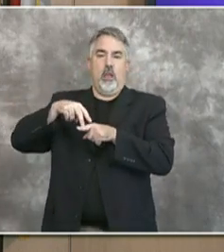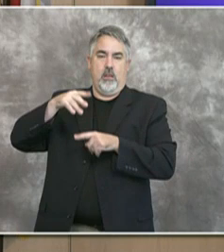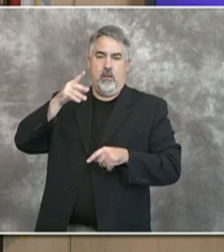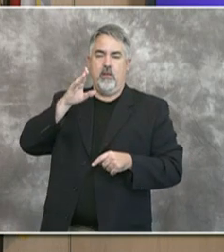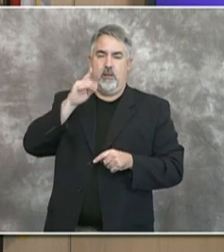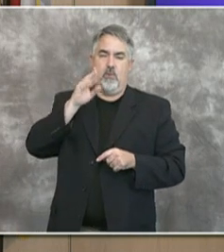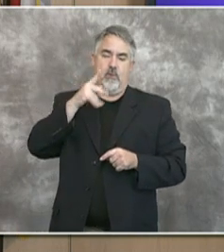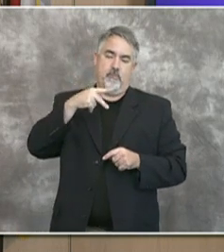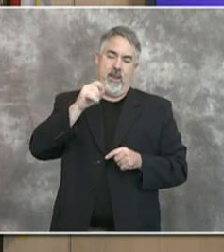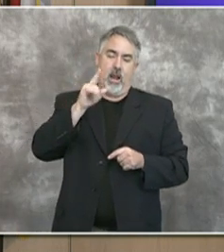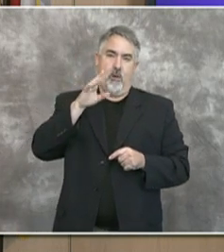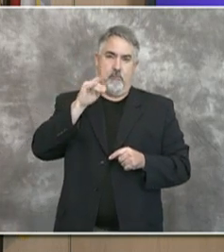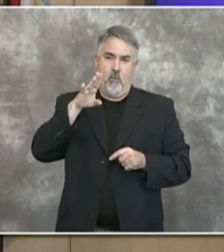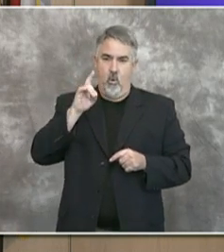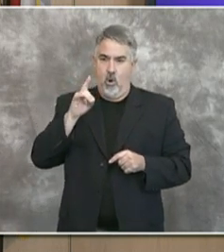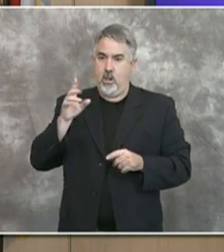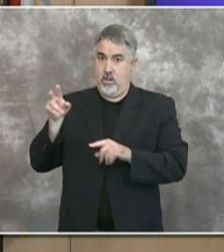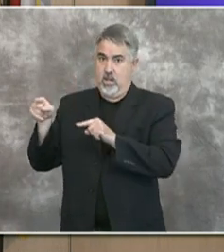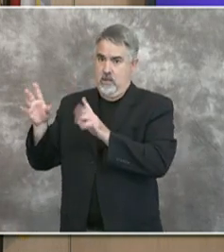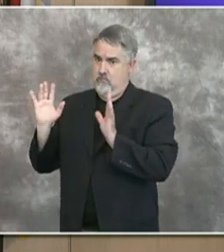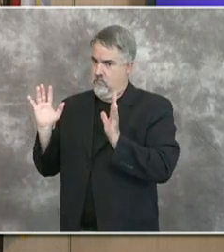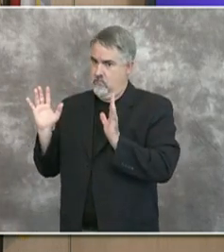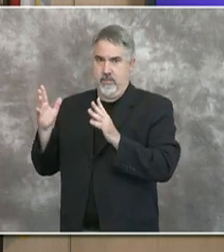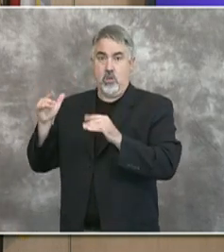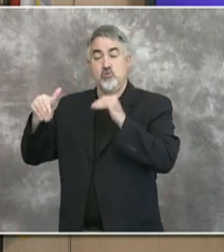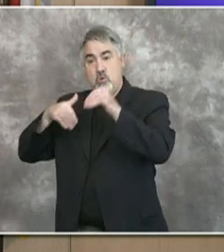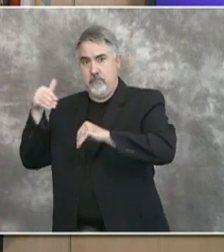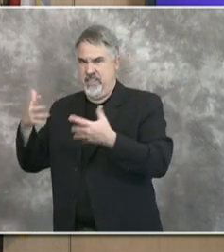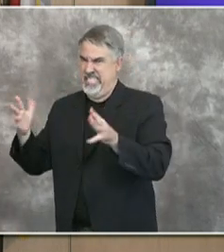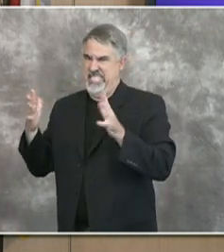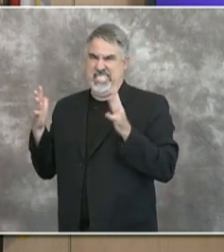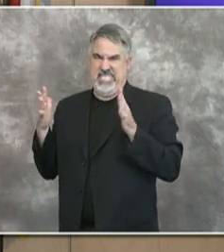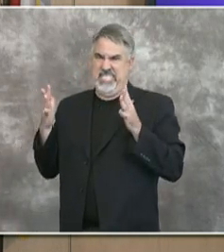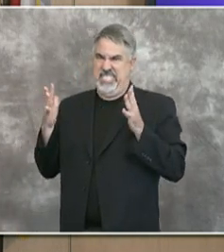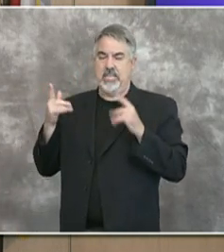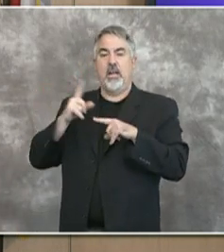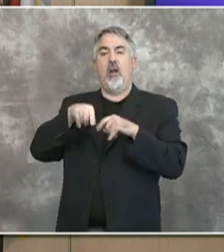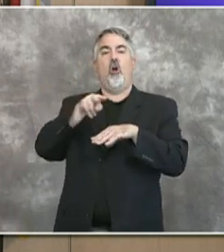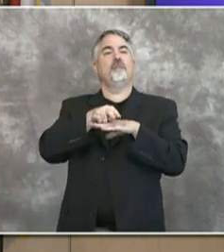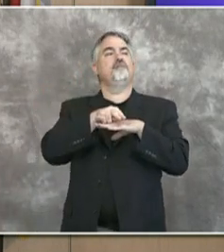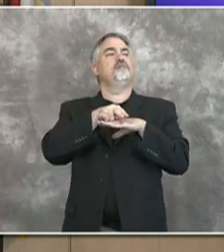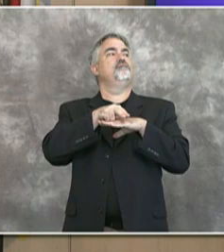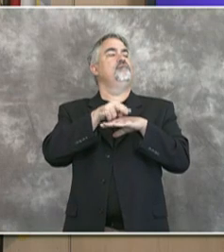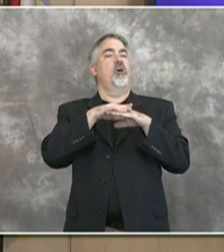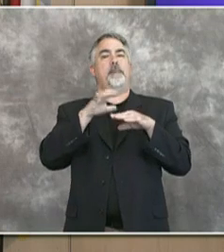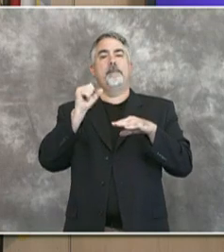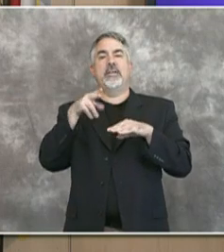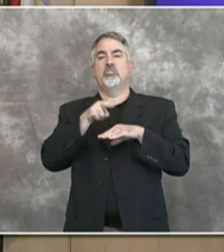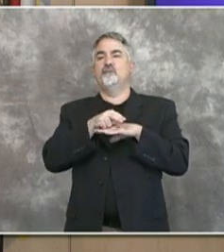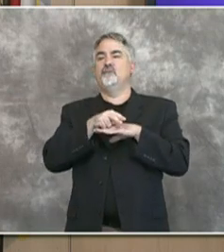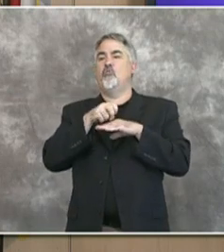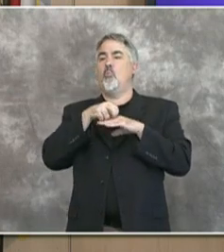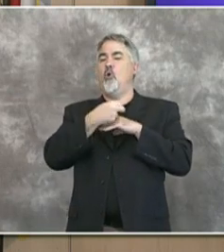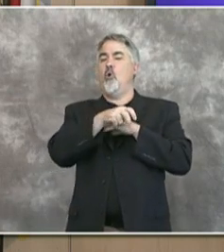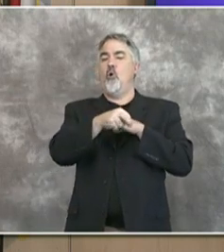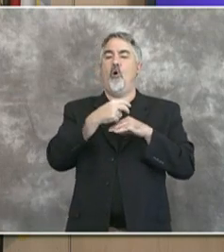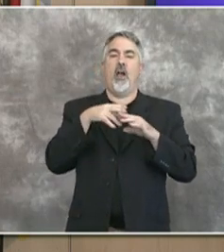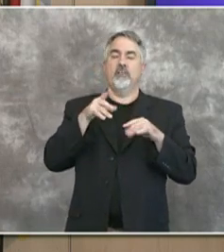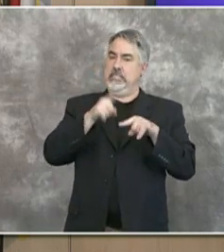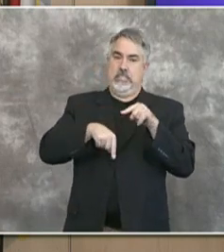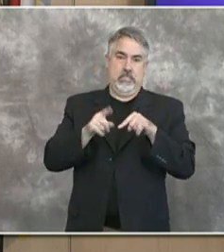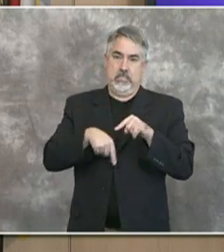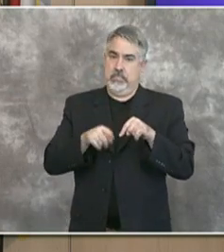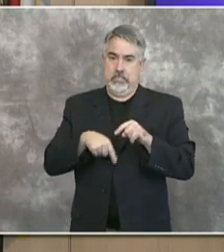access, and it will be upon each and every one of them to determine if they want to open up the beaches on Monday morning or not, or when they choose to